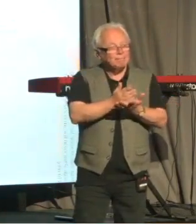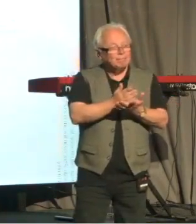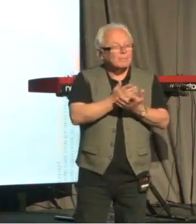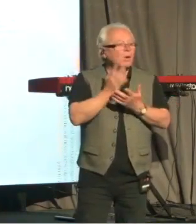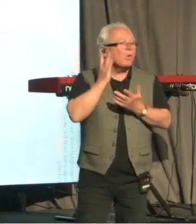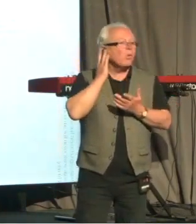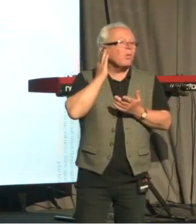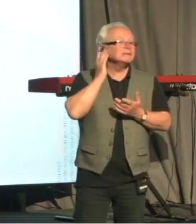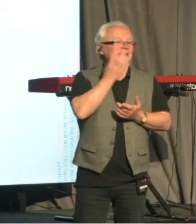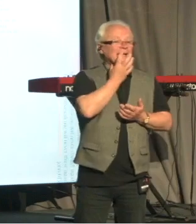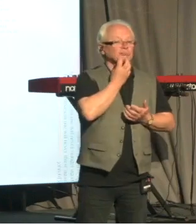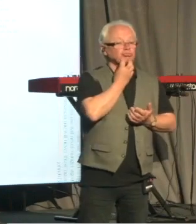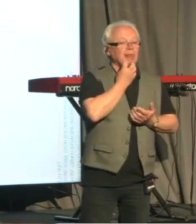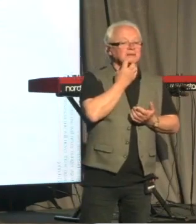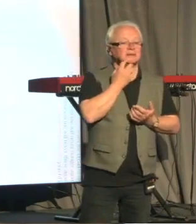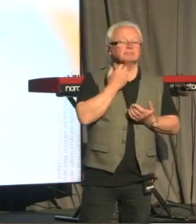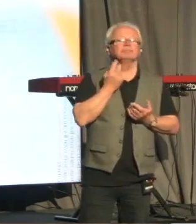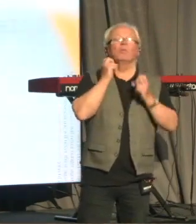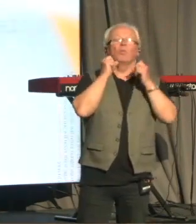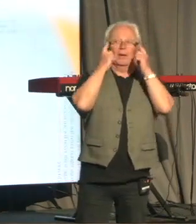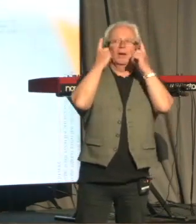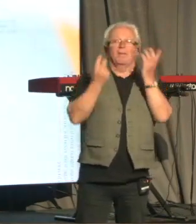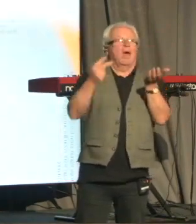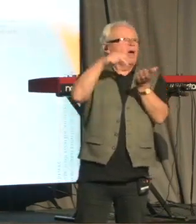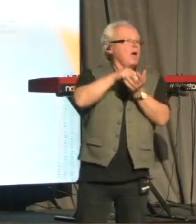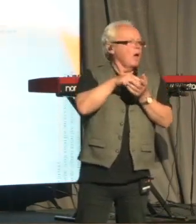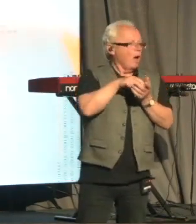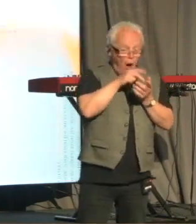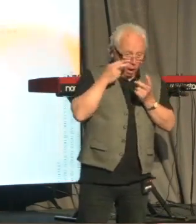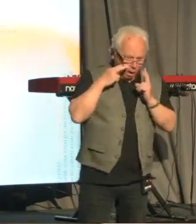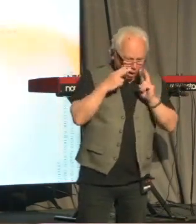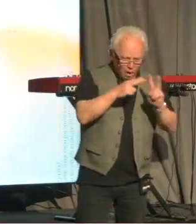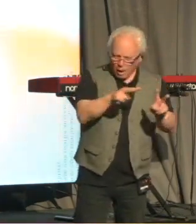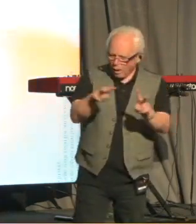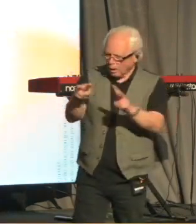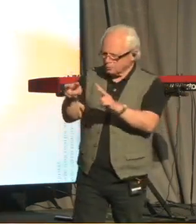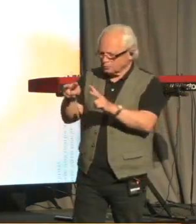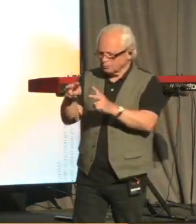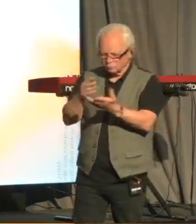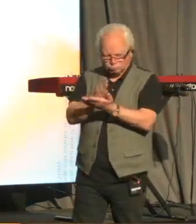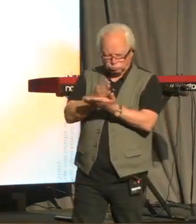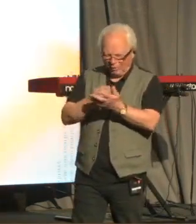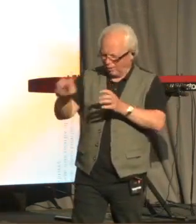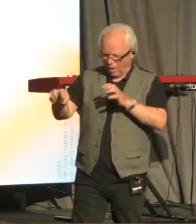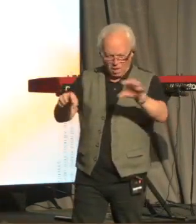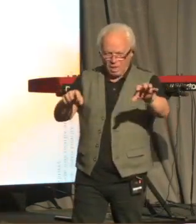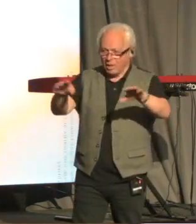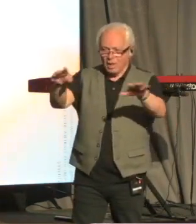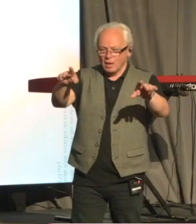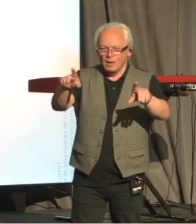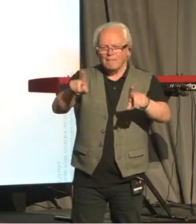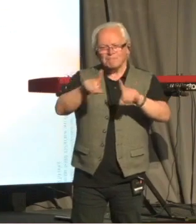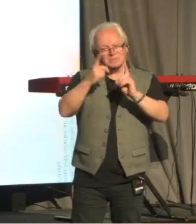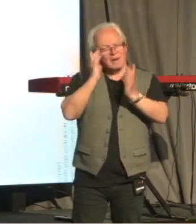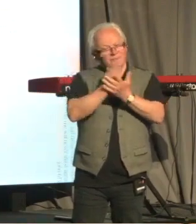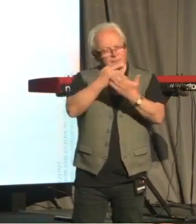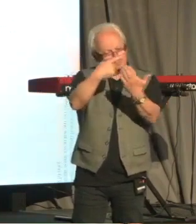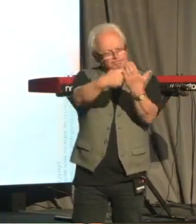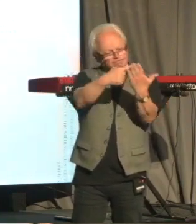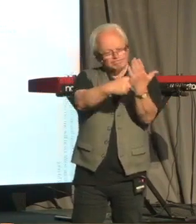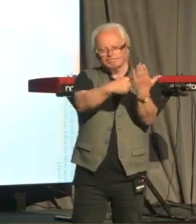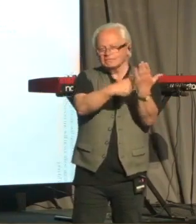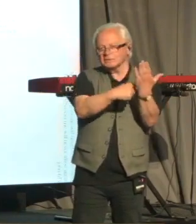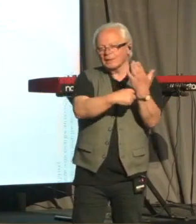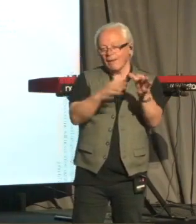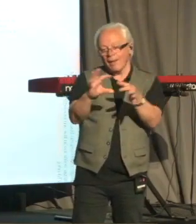the morning, there would be bread all over the ground. But there were some conditions that came with this bread. Not big, difficult conditions,